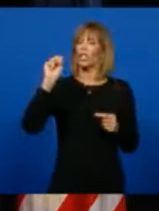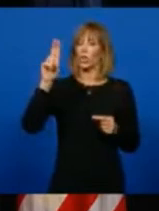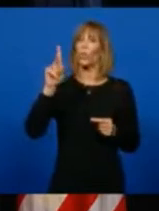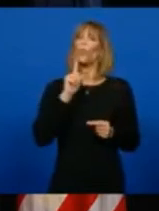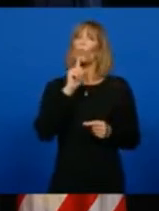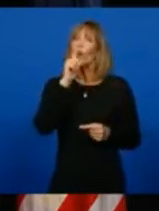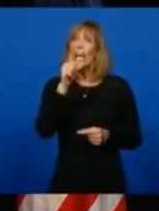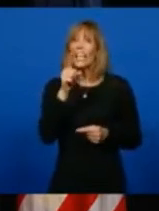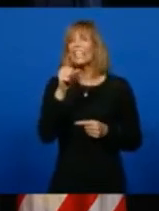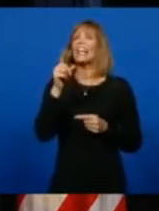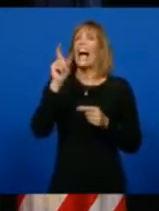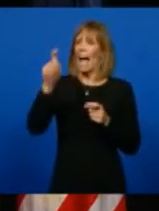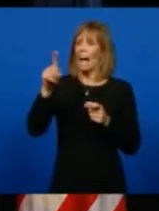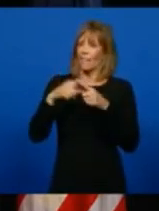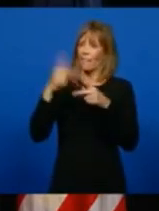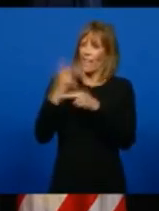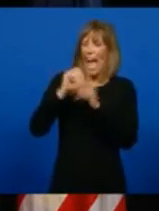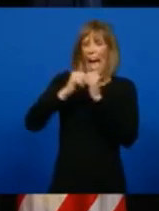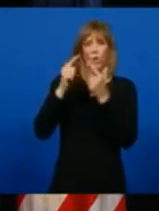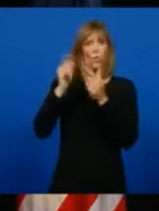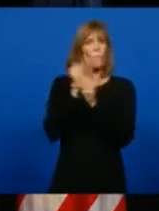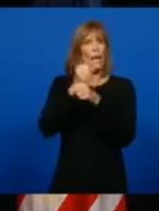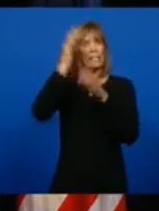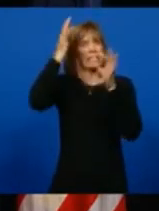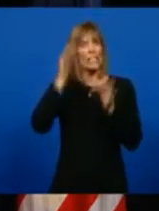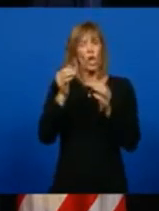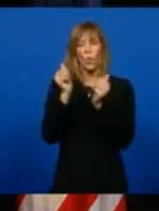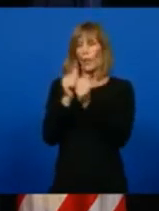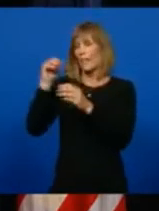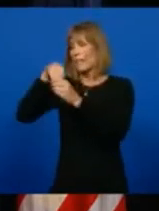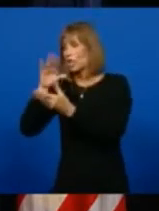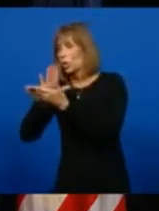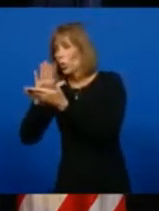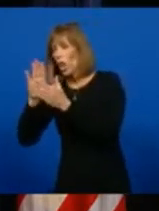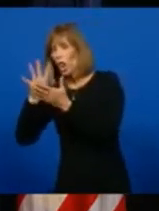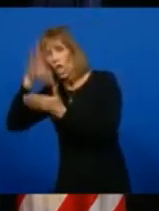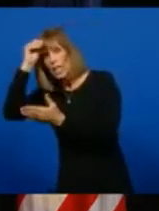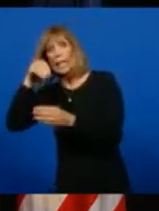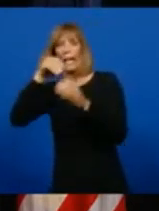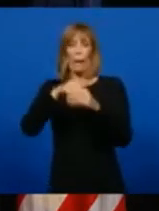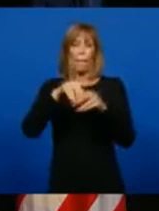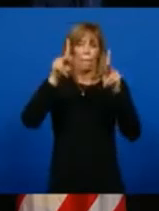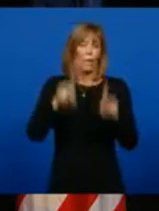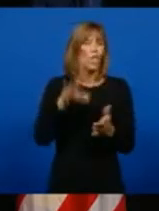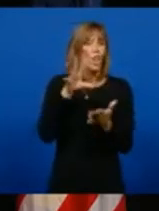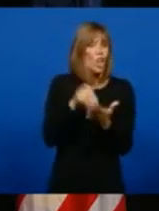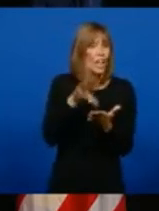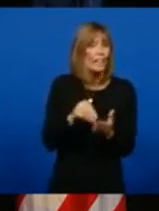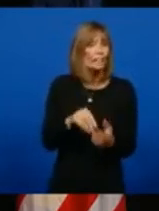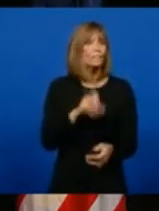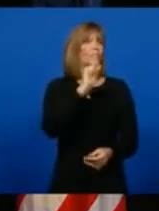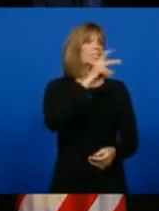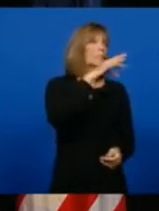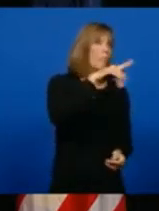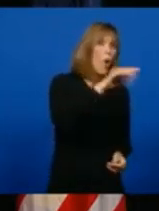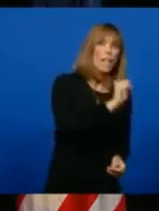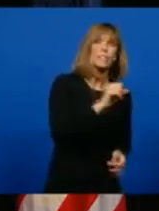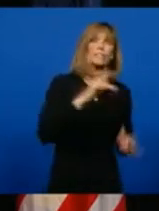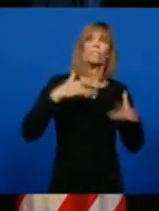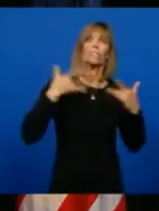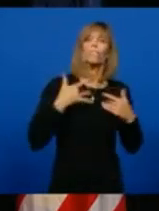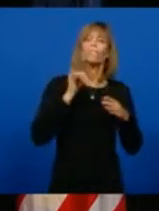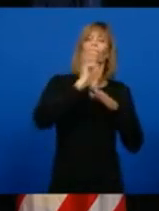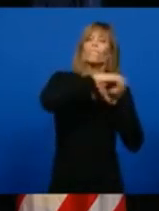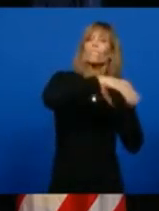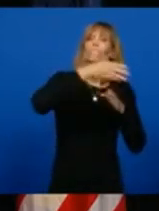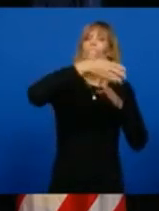think that we can figure out a way to do in-school learning, in-person learning, and provide extracurricular activities for